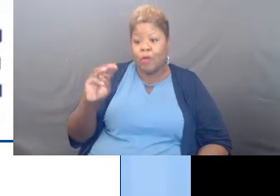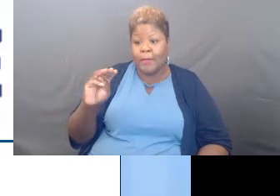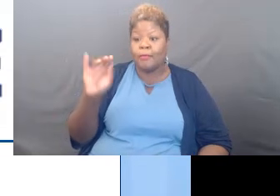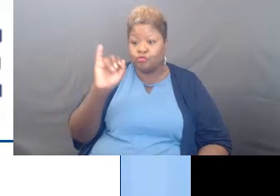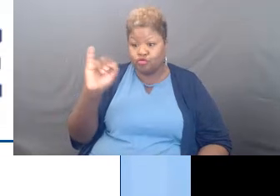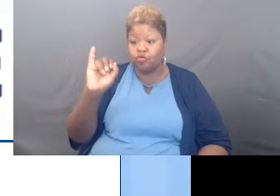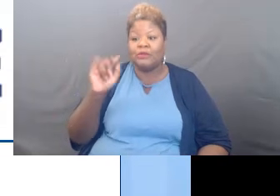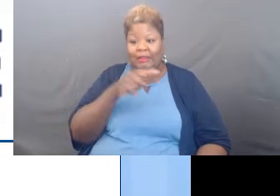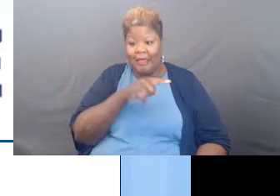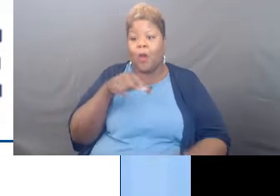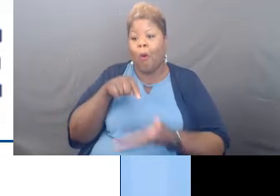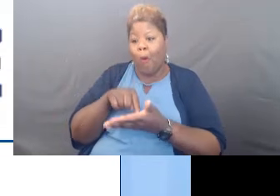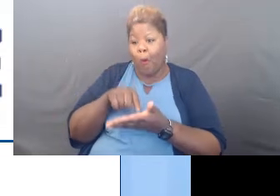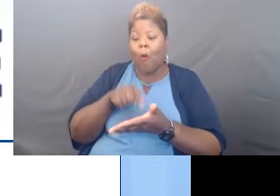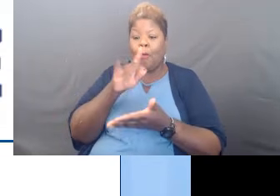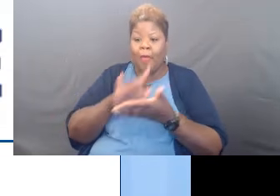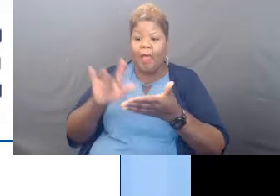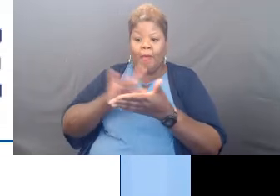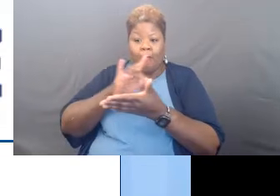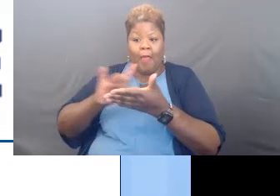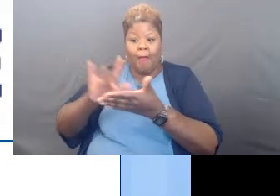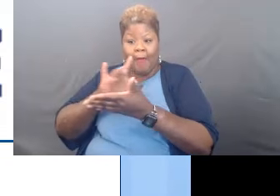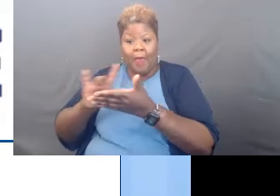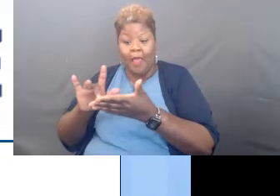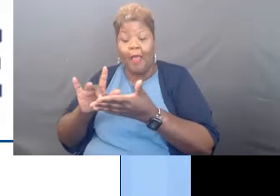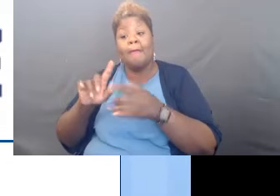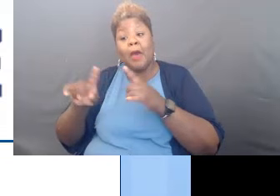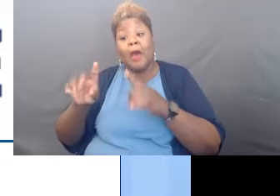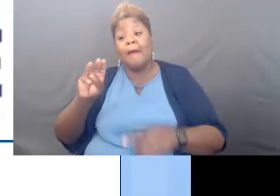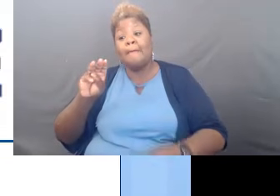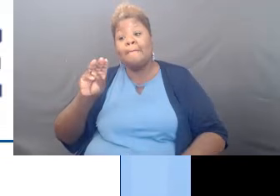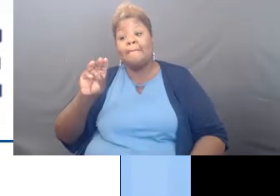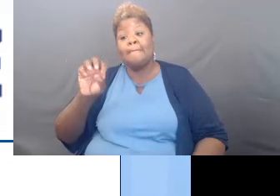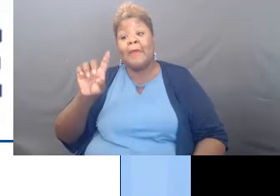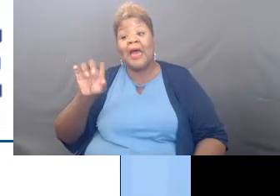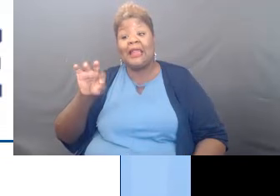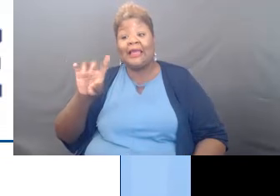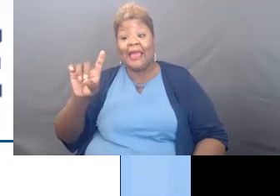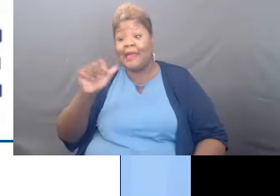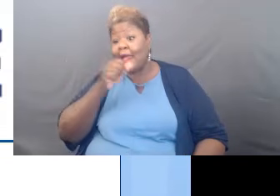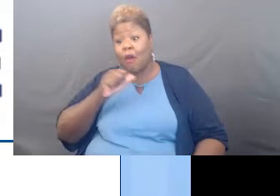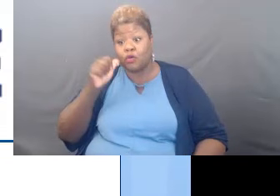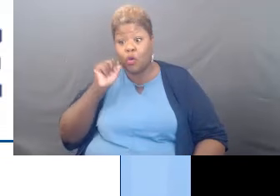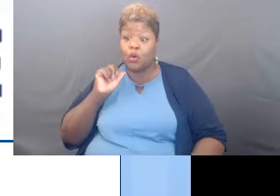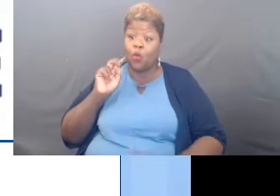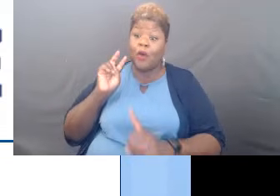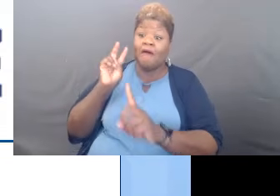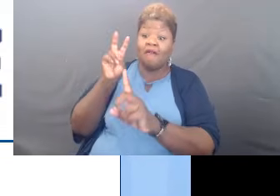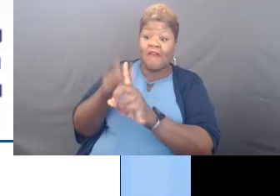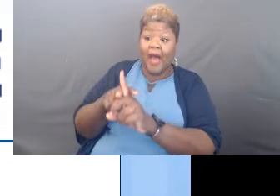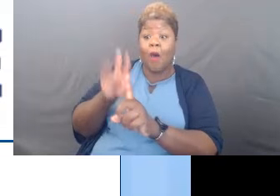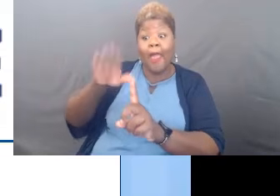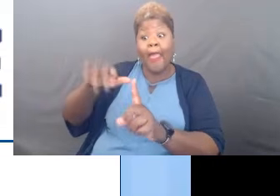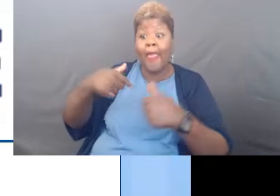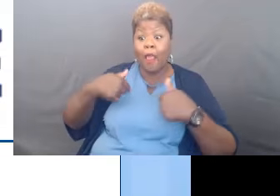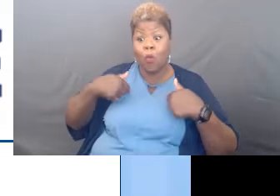paid. So, if there's a Medicaid payback, Medicaid here in Arizona will file a claim. Hey, we actually